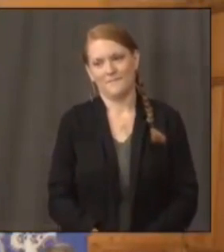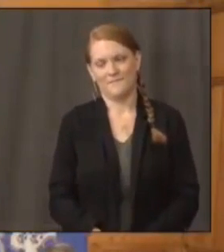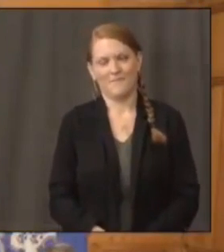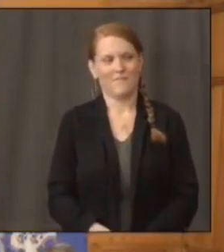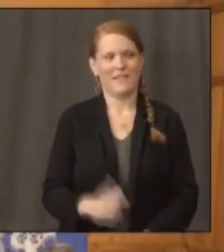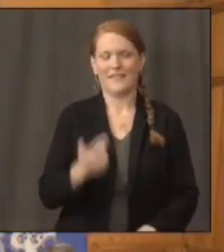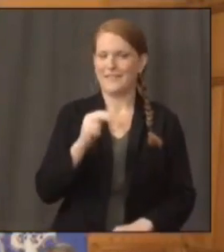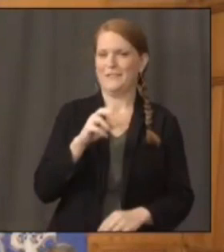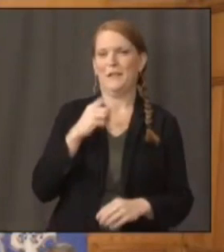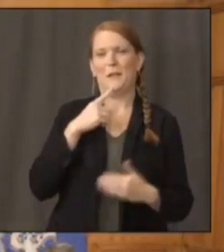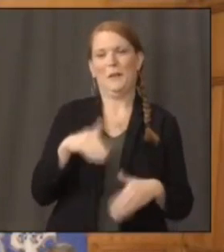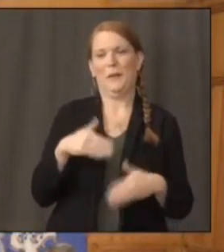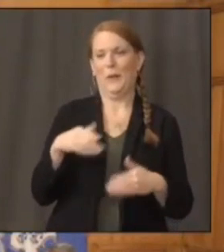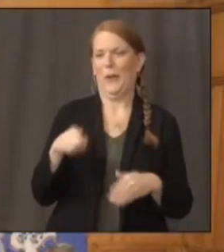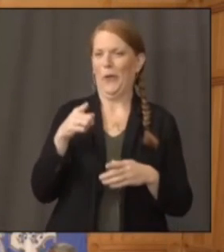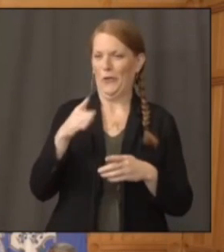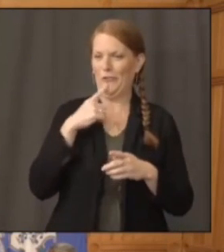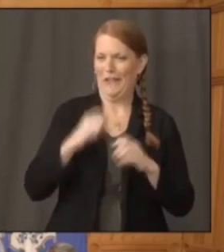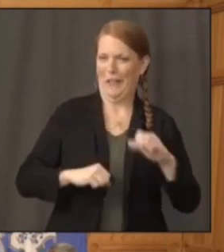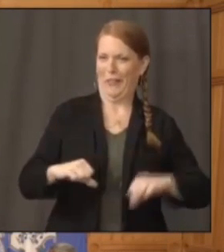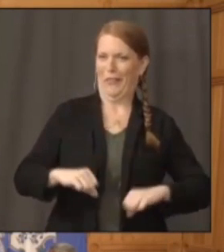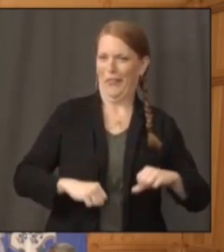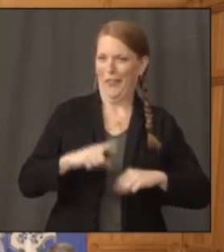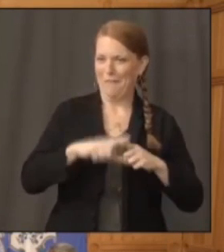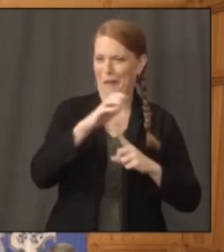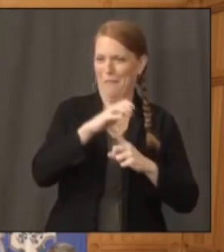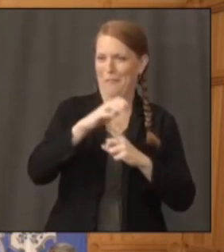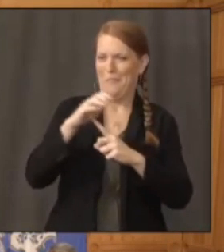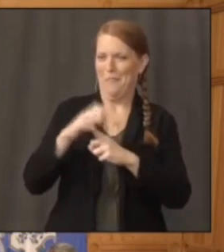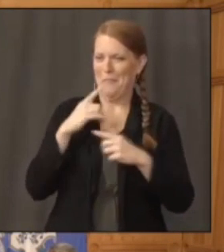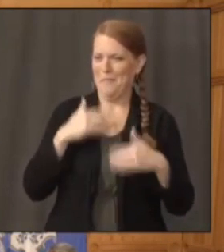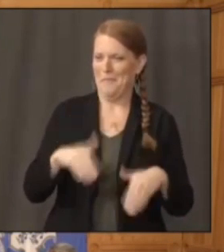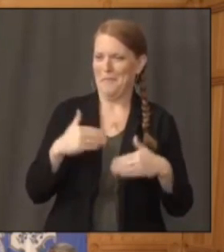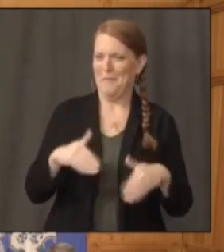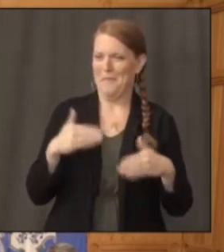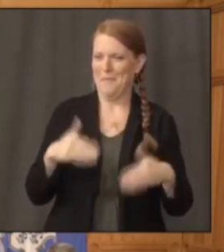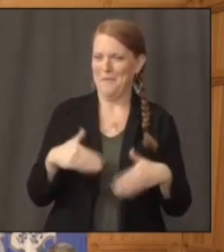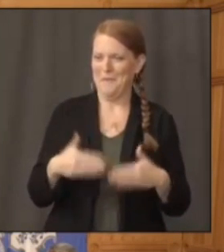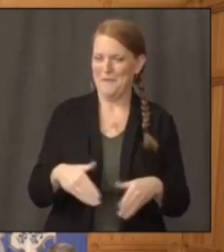Gino, you know how to rub it in. What do you say, my friend?